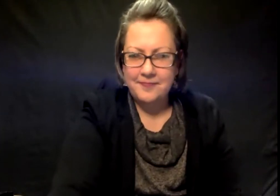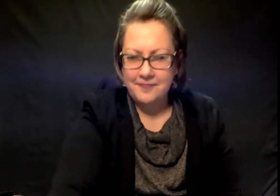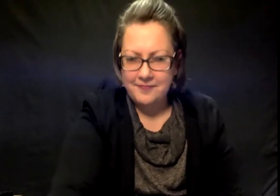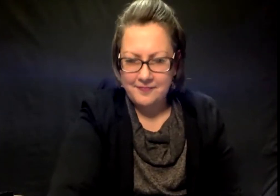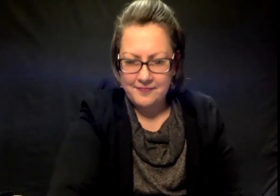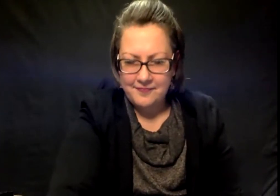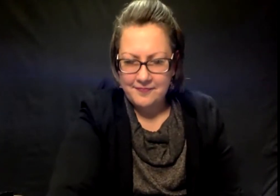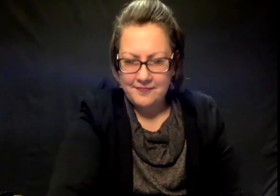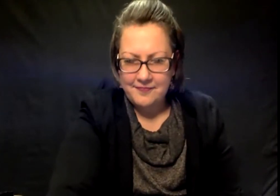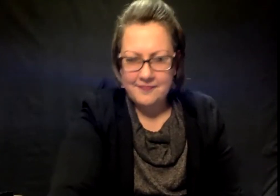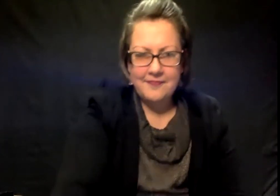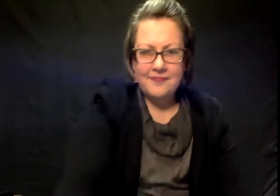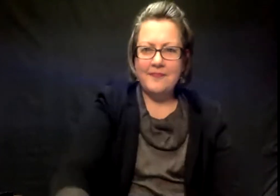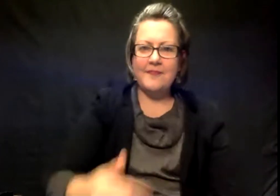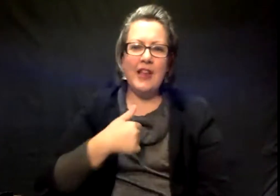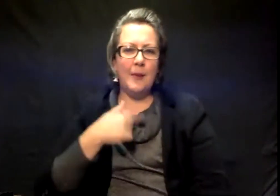any in the chat.